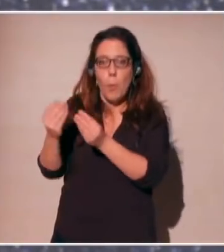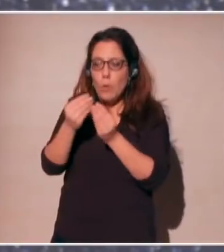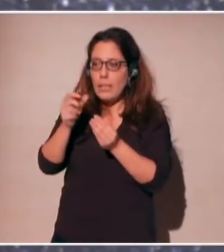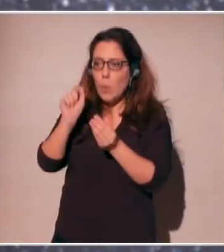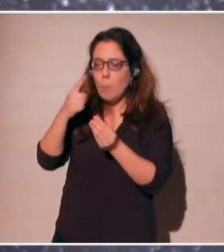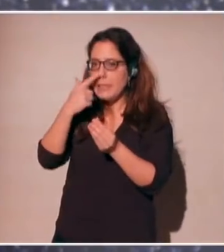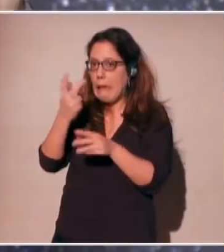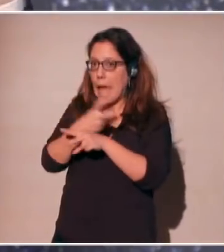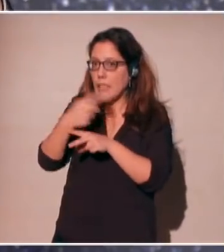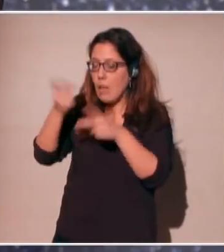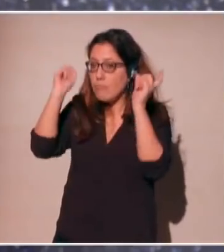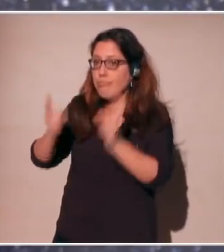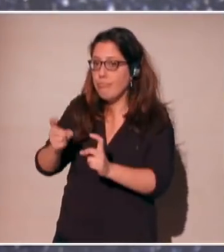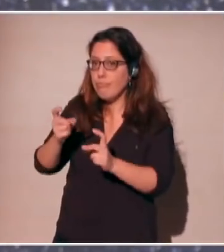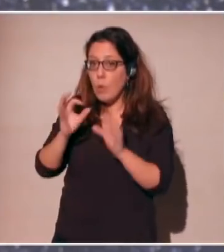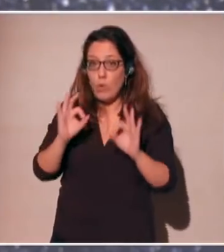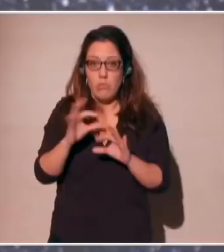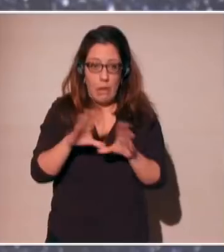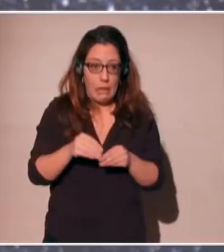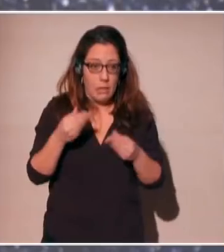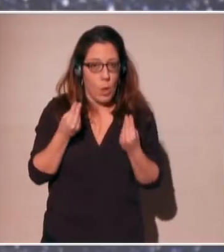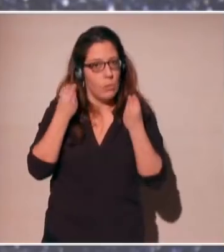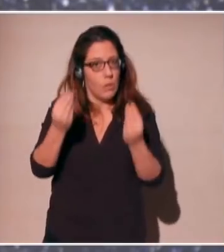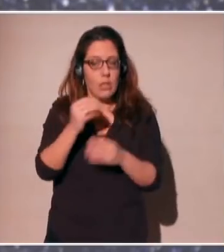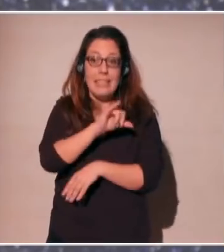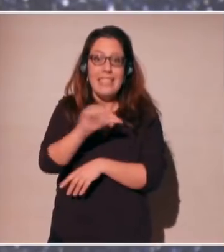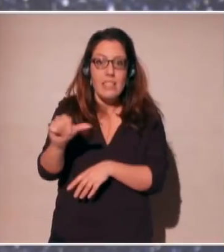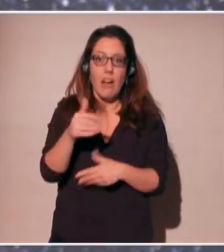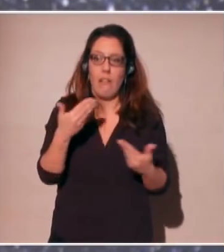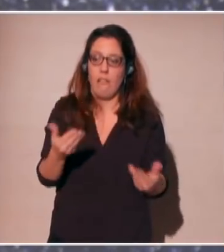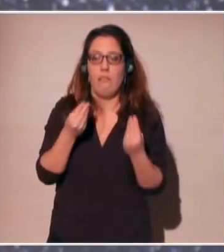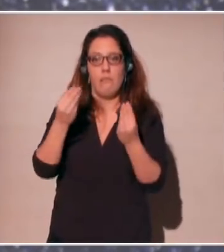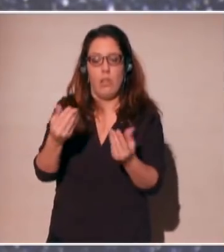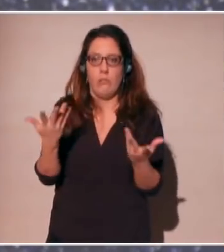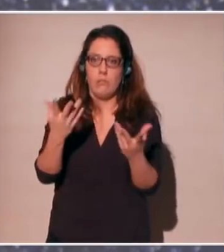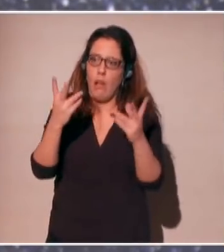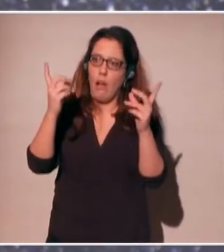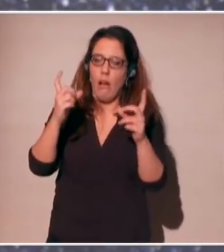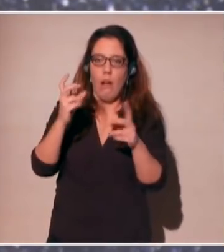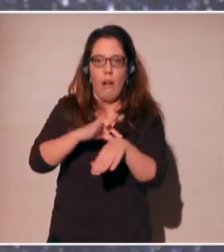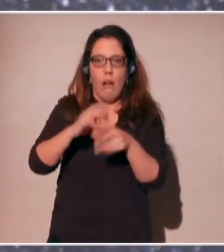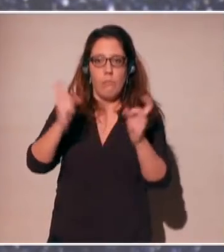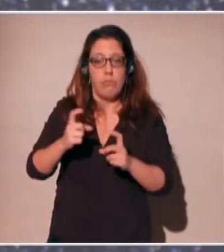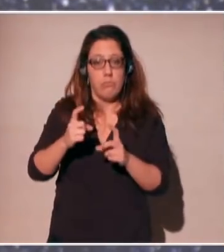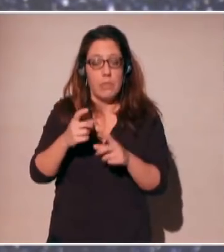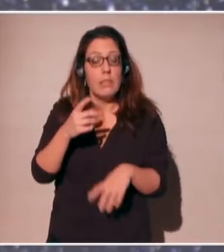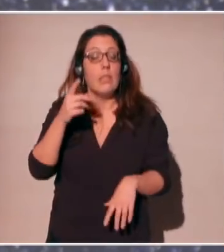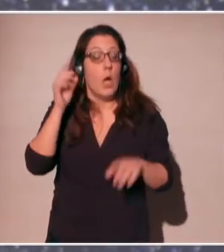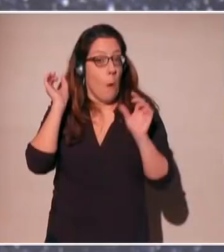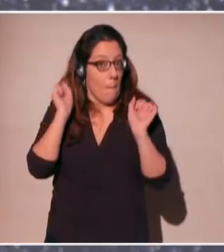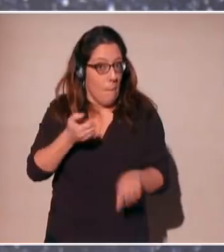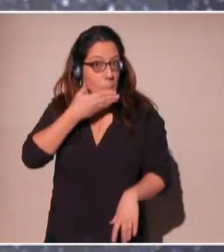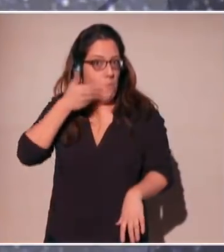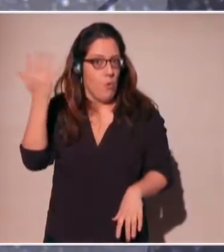promise. But it can go on even beyond that. We could also think about